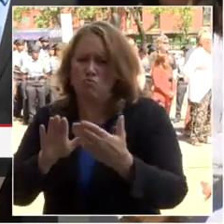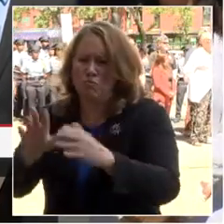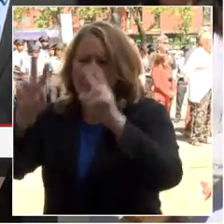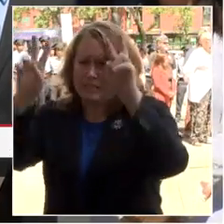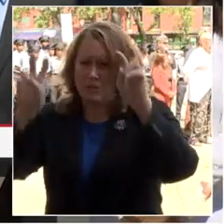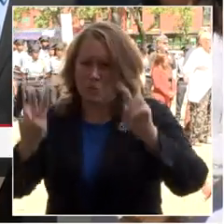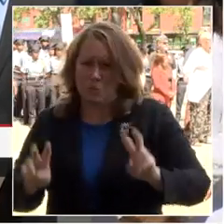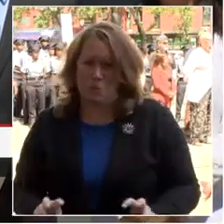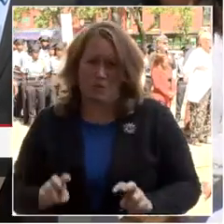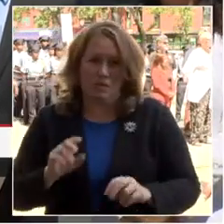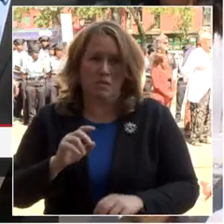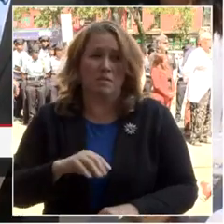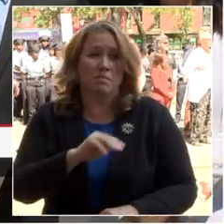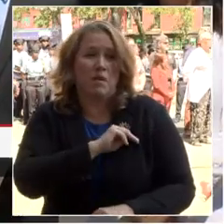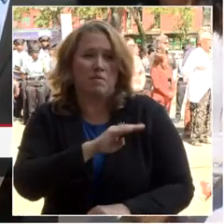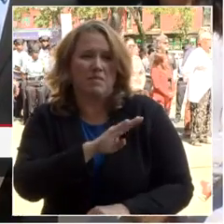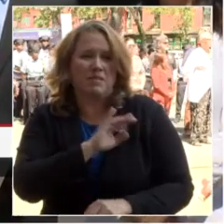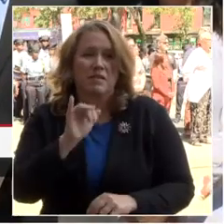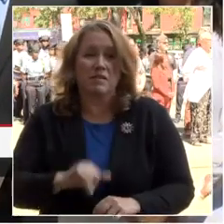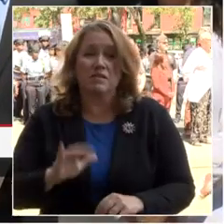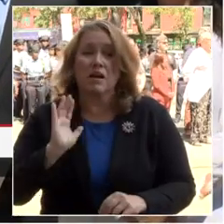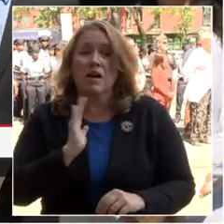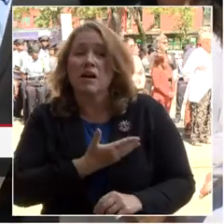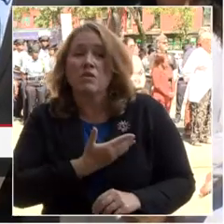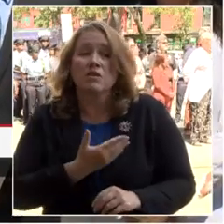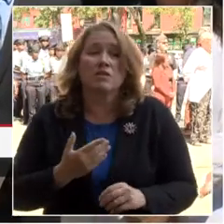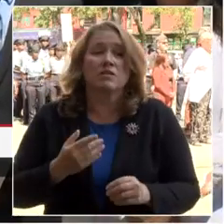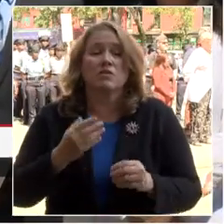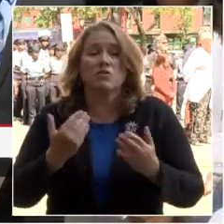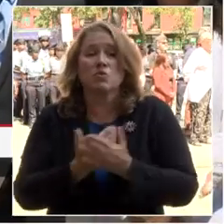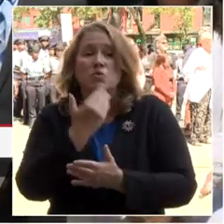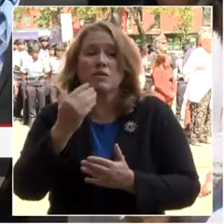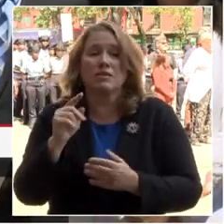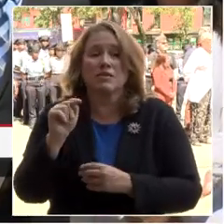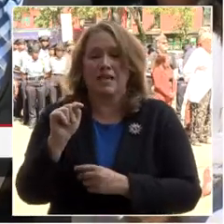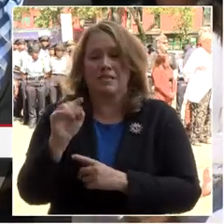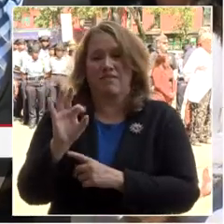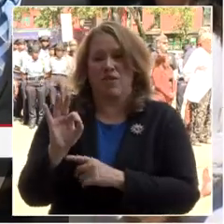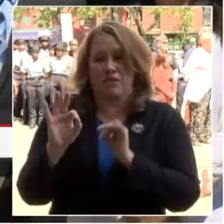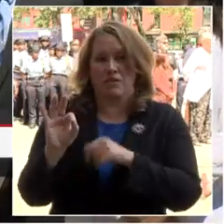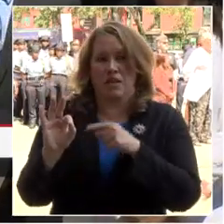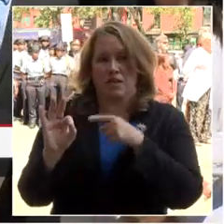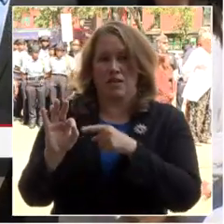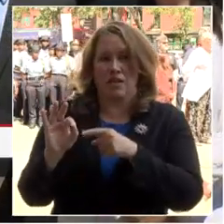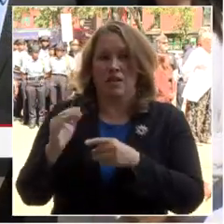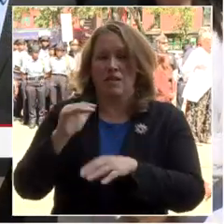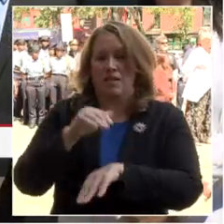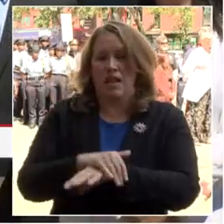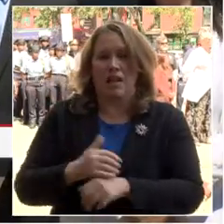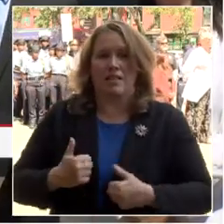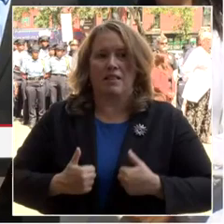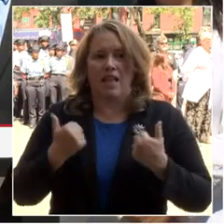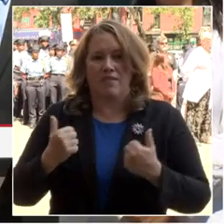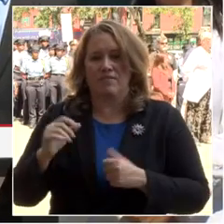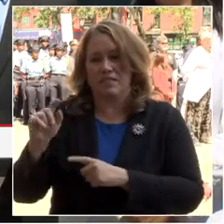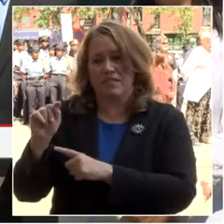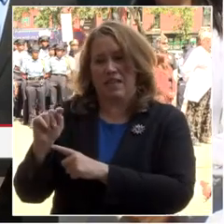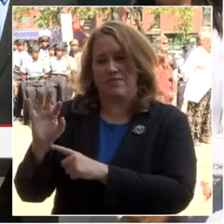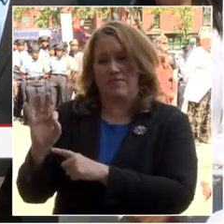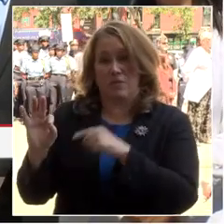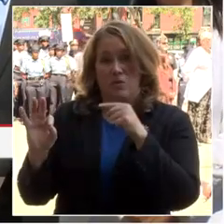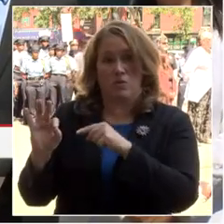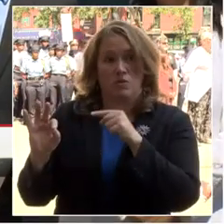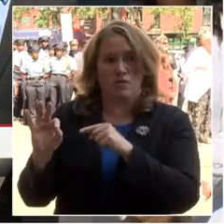the creation of the new pilot Nightlife Task Force. The Nightlife Task Force has been formed to implement